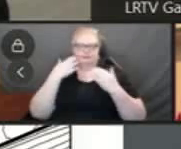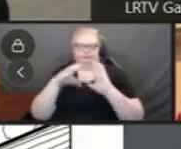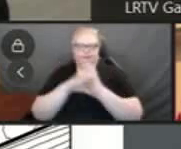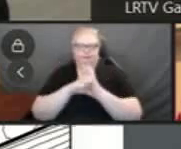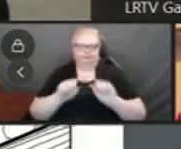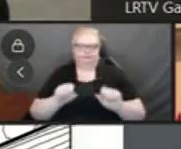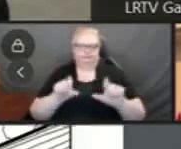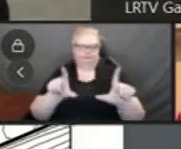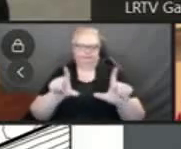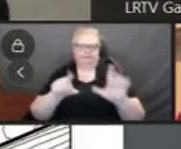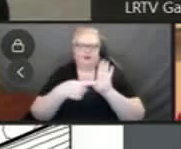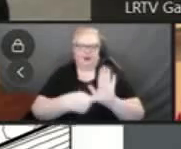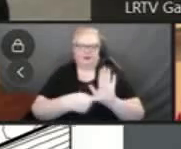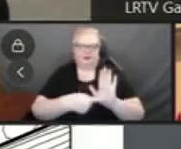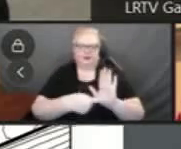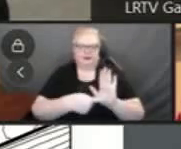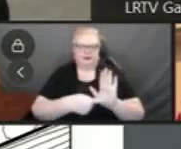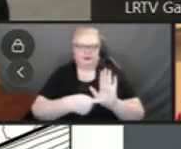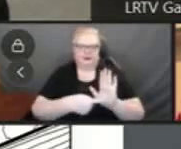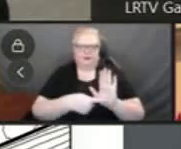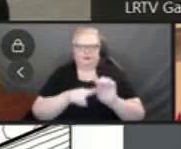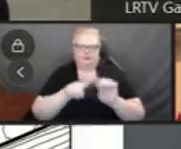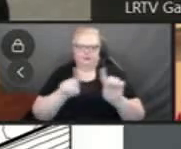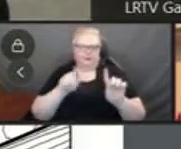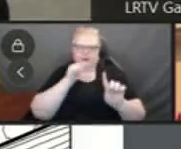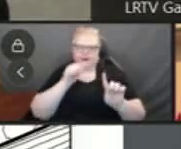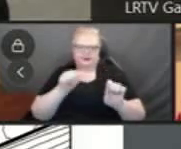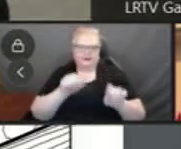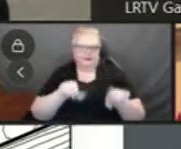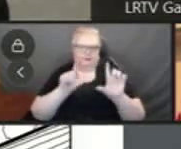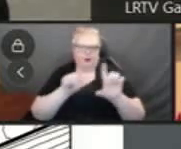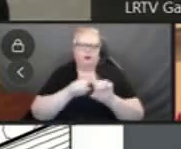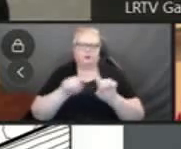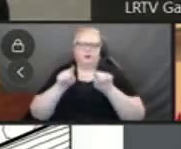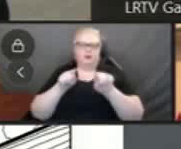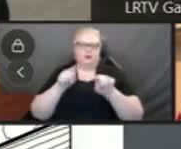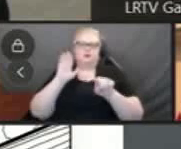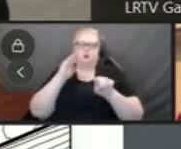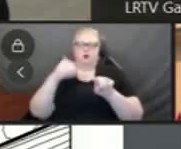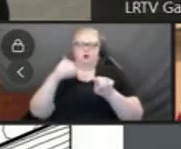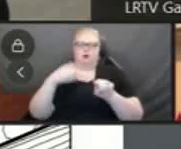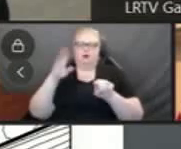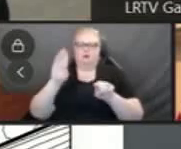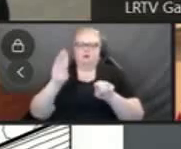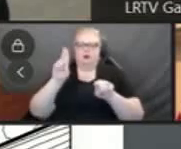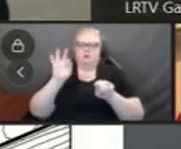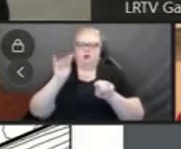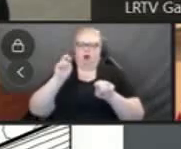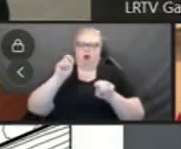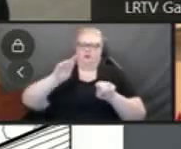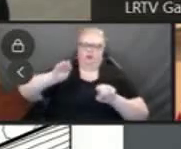but there is a buffer that's on there that's going to remain undisturbed.